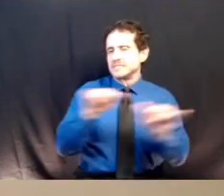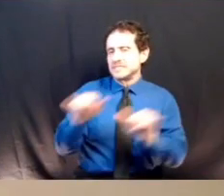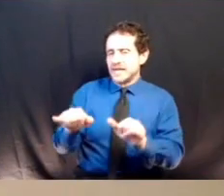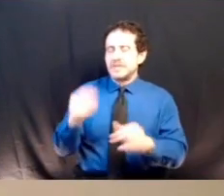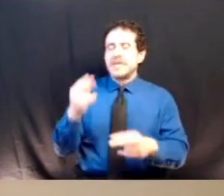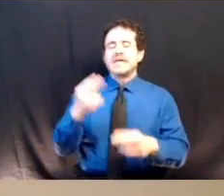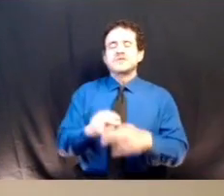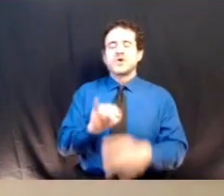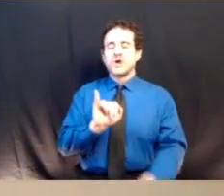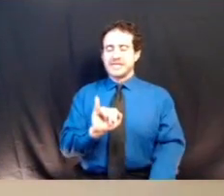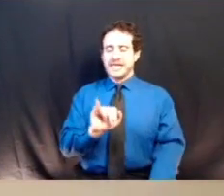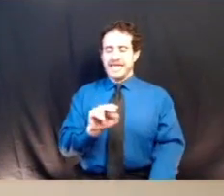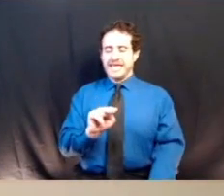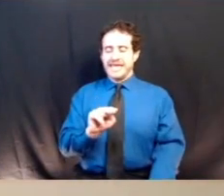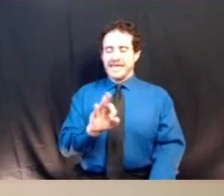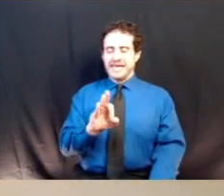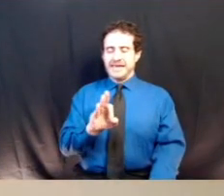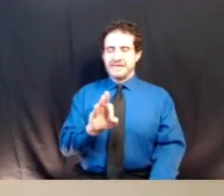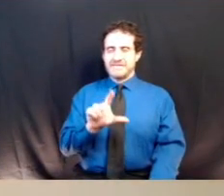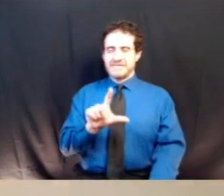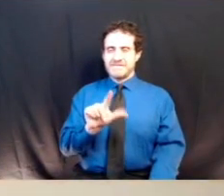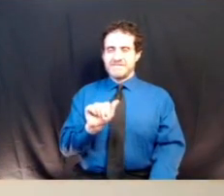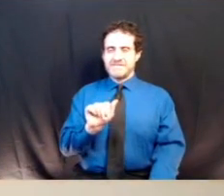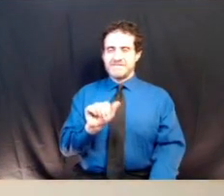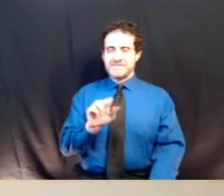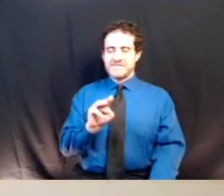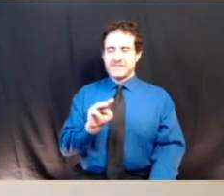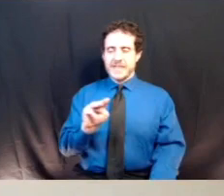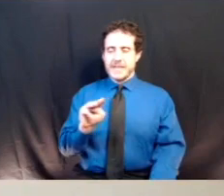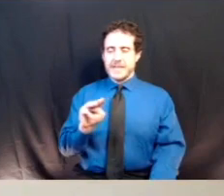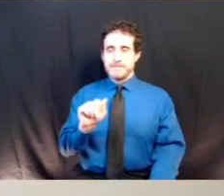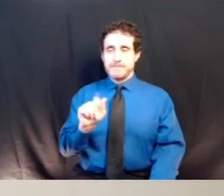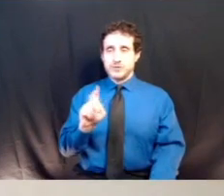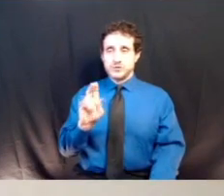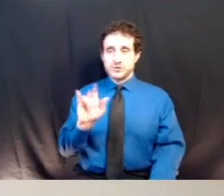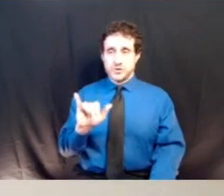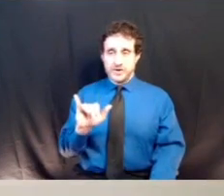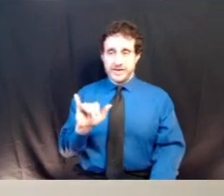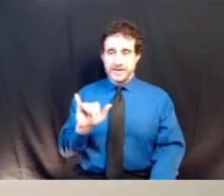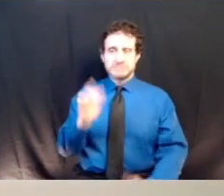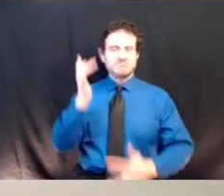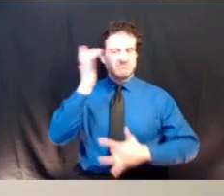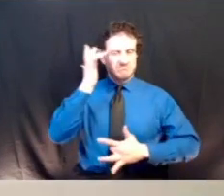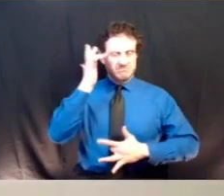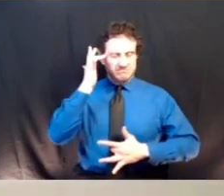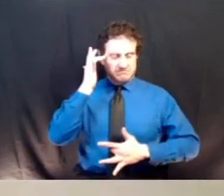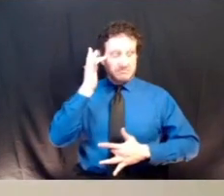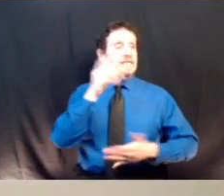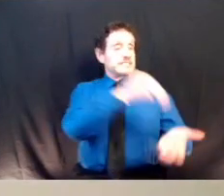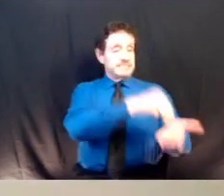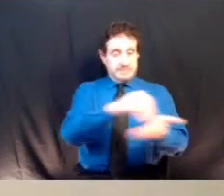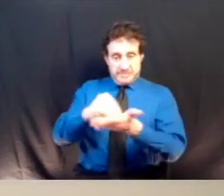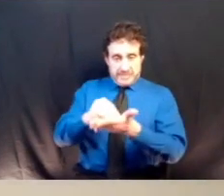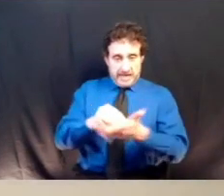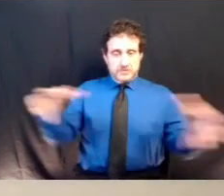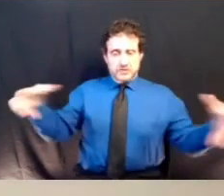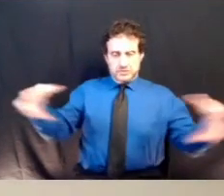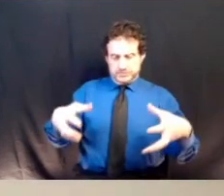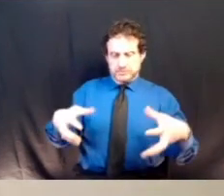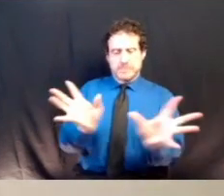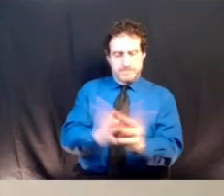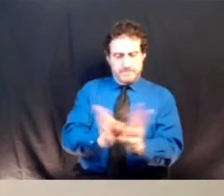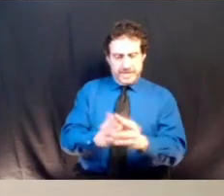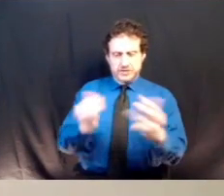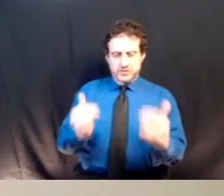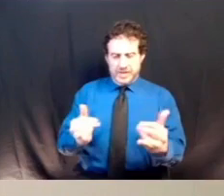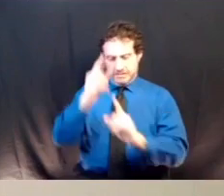they met today, and the goals of the meeting were to identify the specific